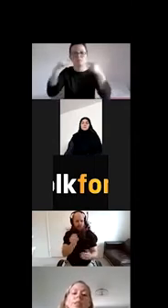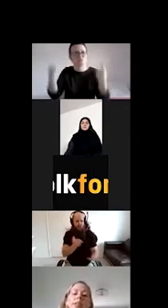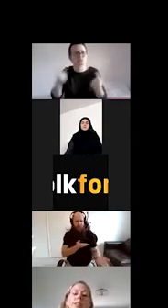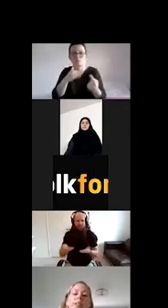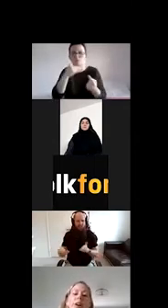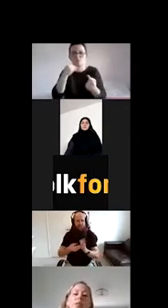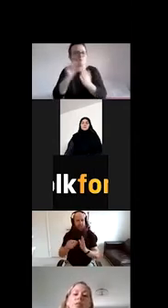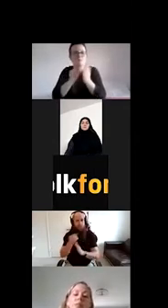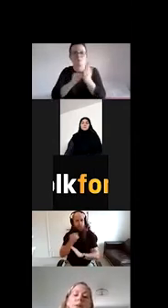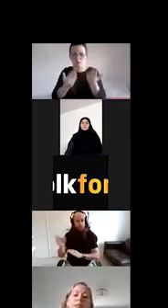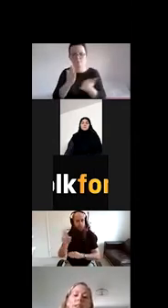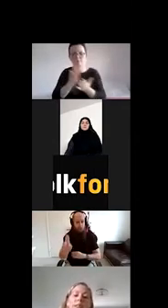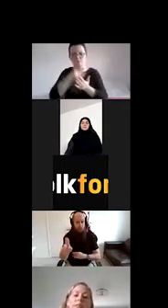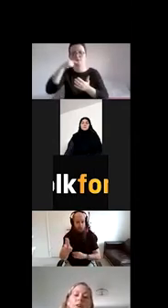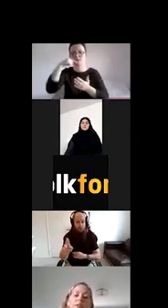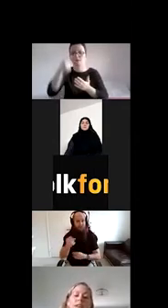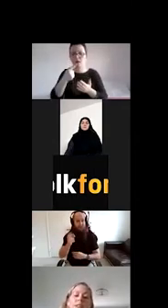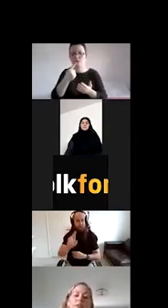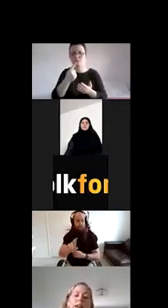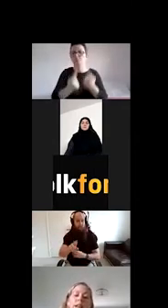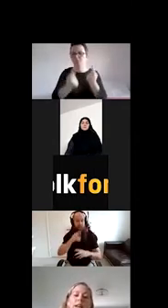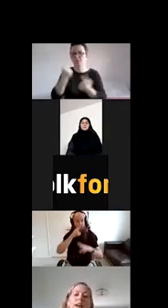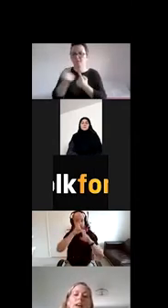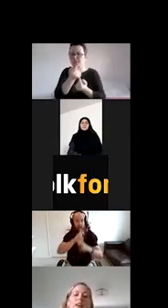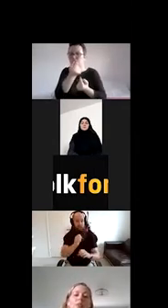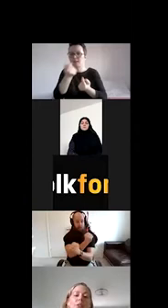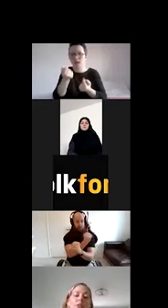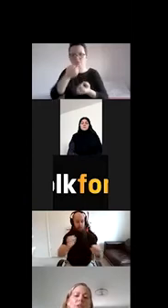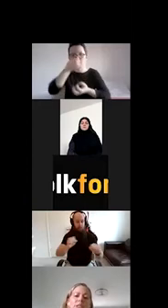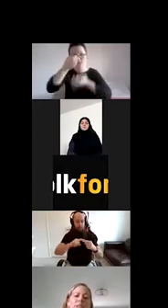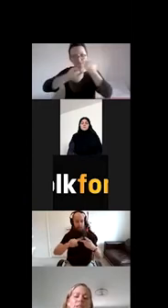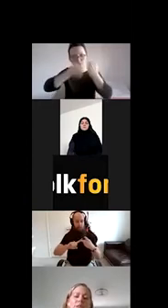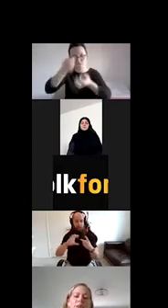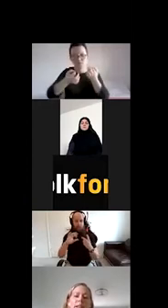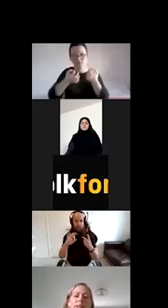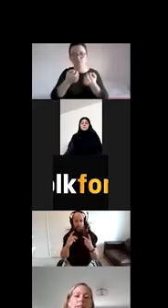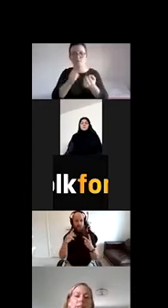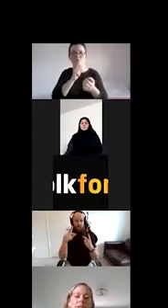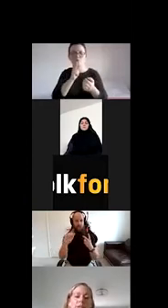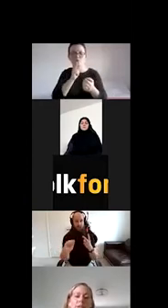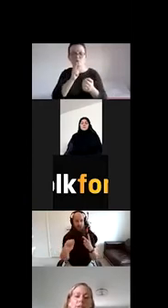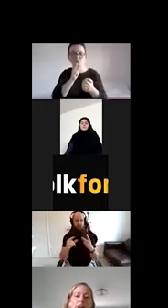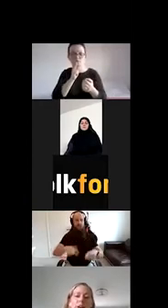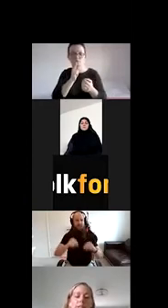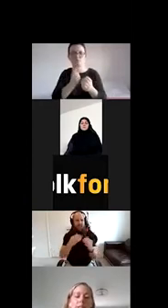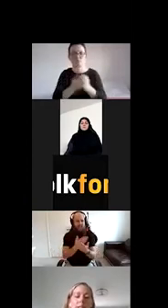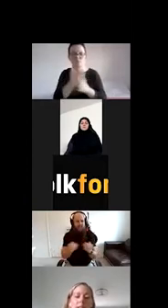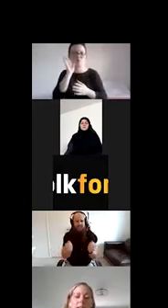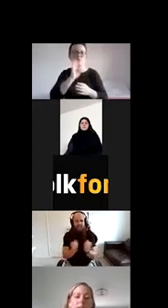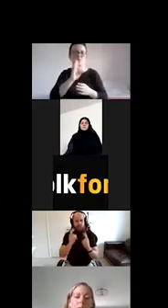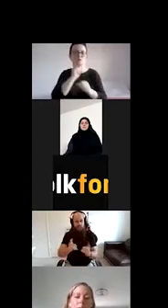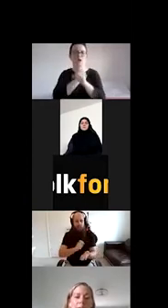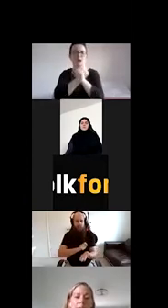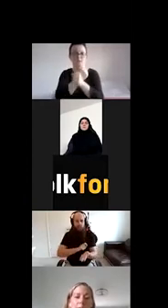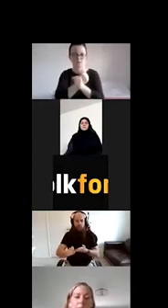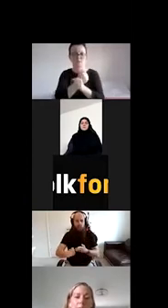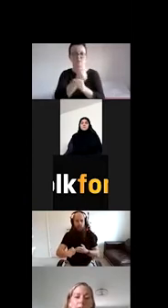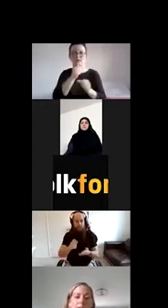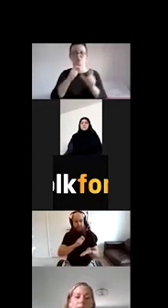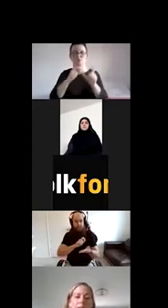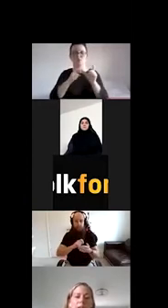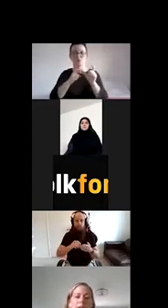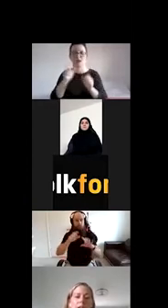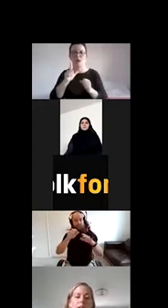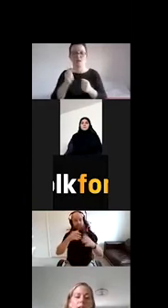we conducted of Bosnia and Herzegovina and Sri Lanka, we could not identify any such writings in the actual peace